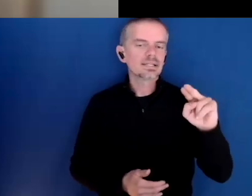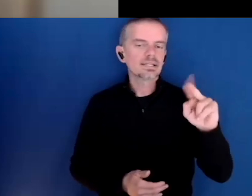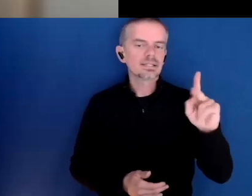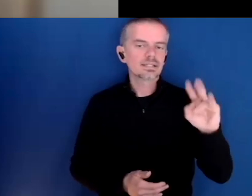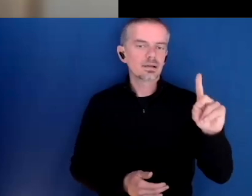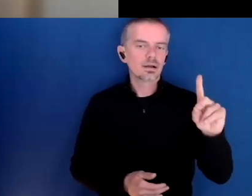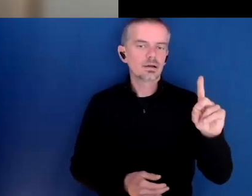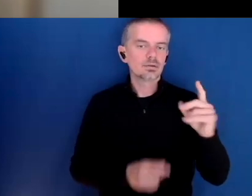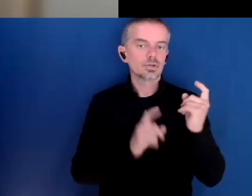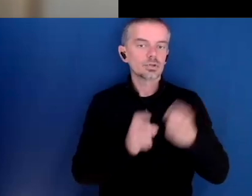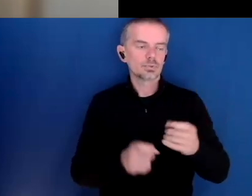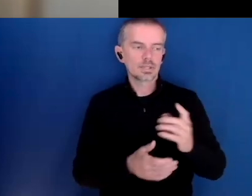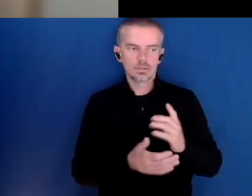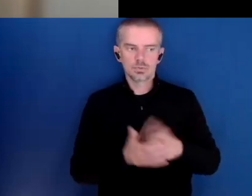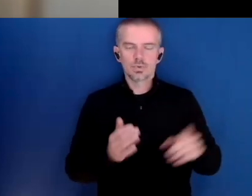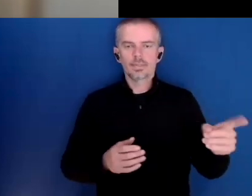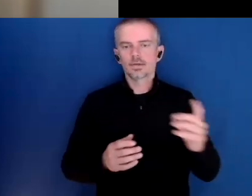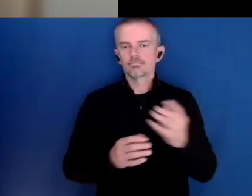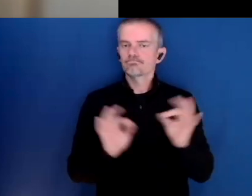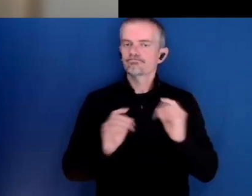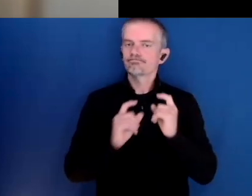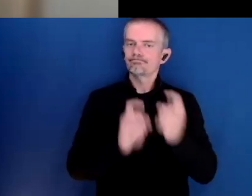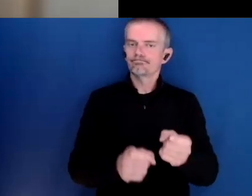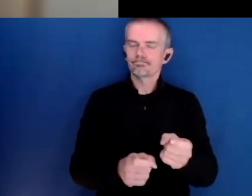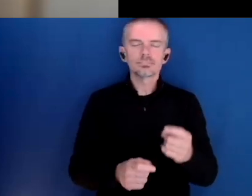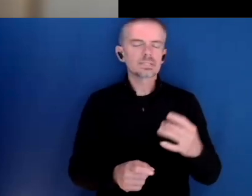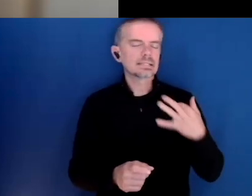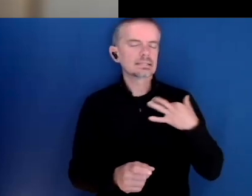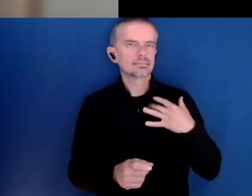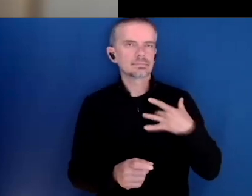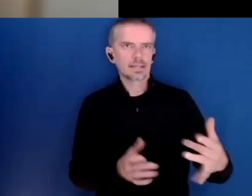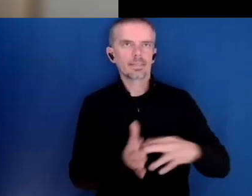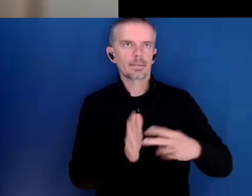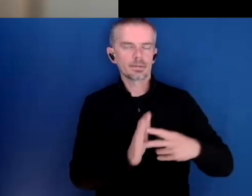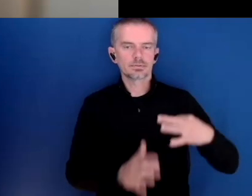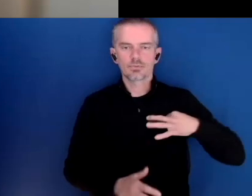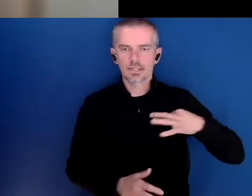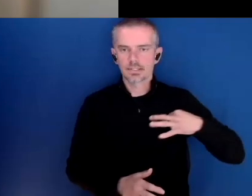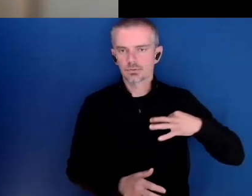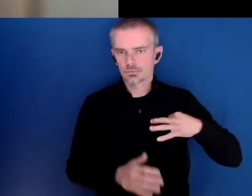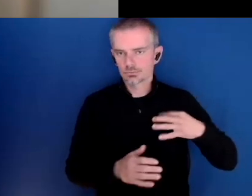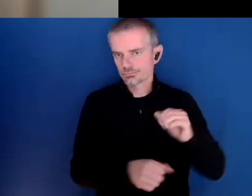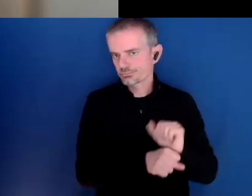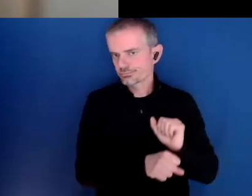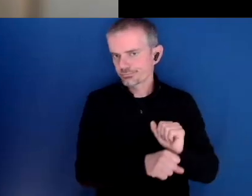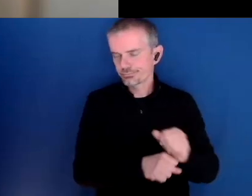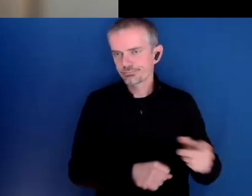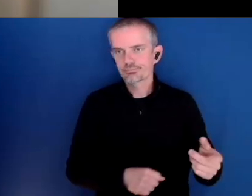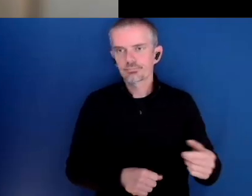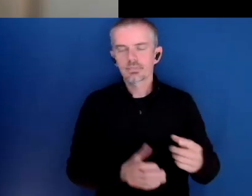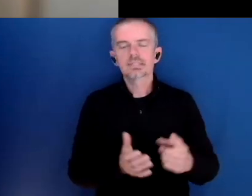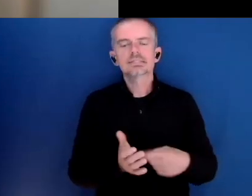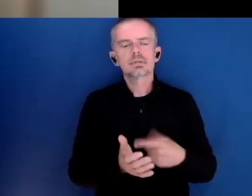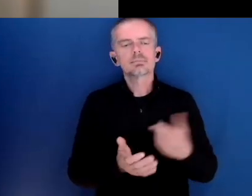donated. Most of the time we see it in the volunteer realm, the labor. Sometimes we have